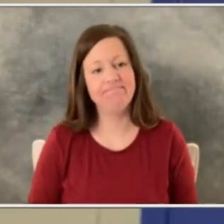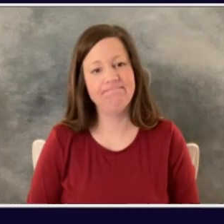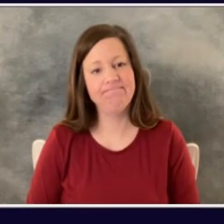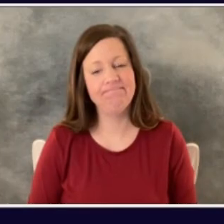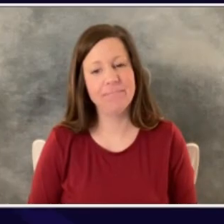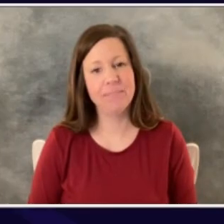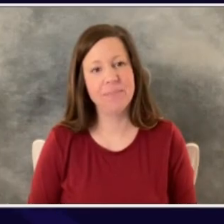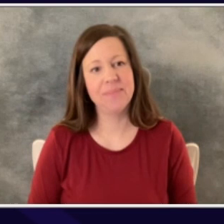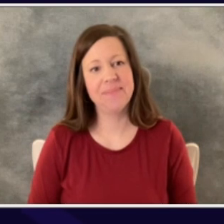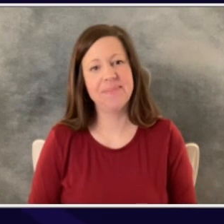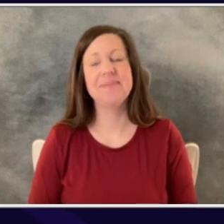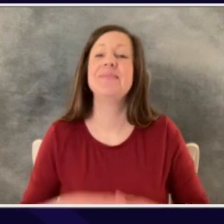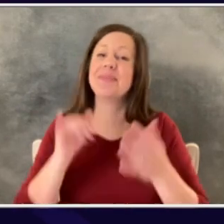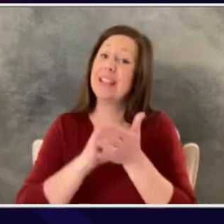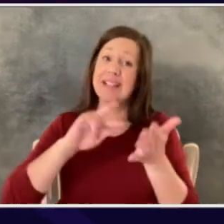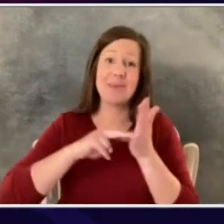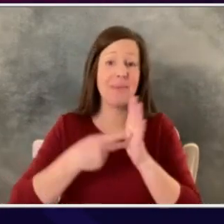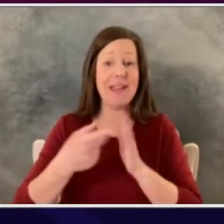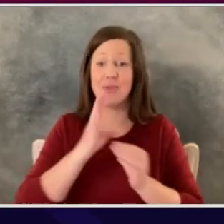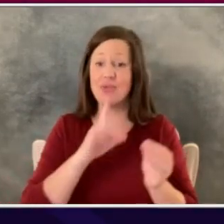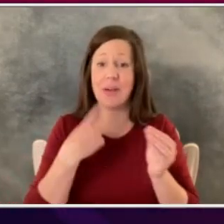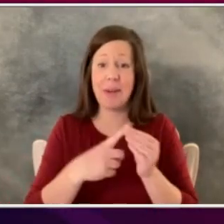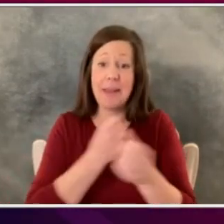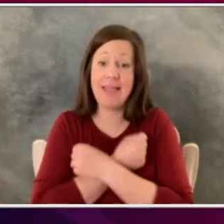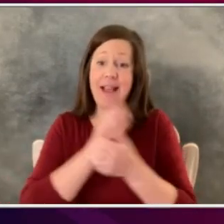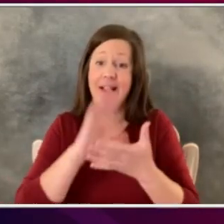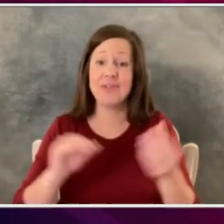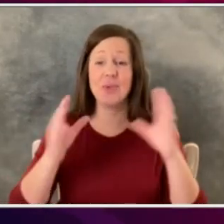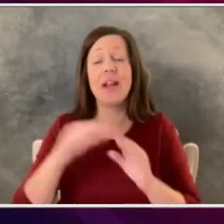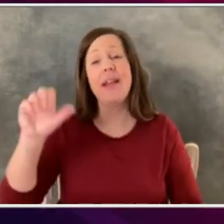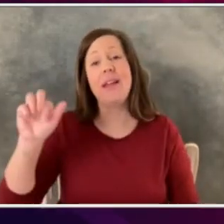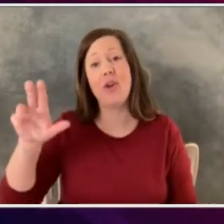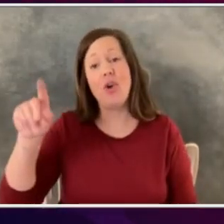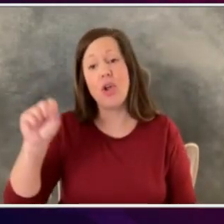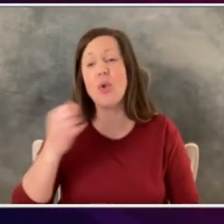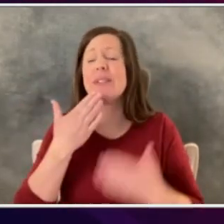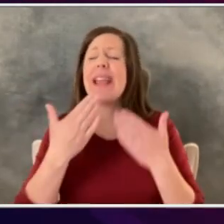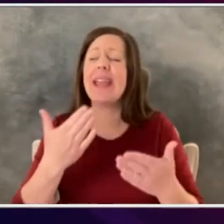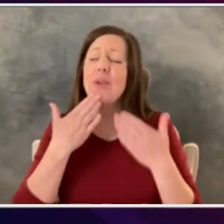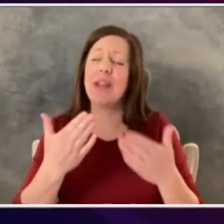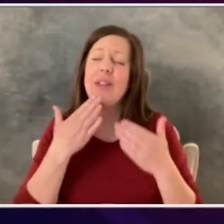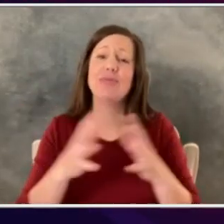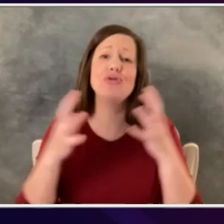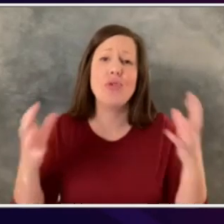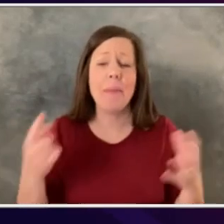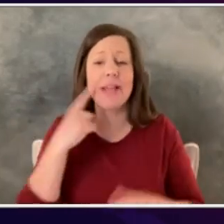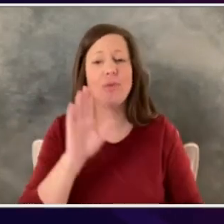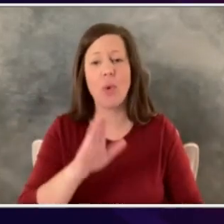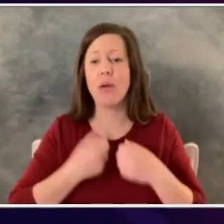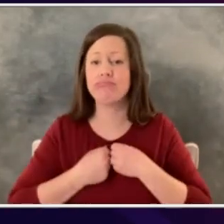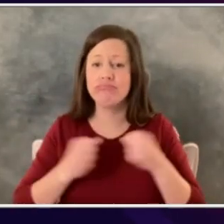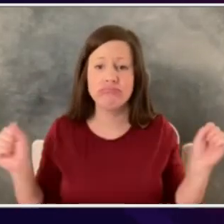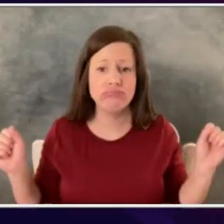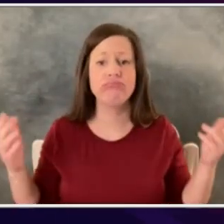And that's what you mean when you talk about it being a love story. Carlos, thank you so much for your vulnerability and for sharing your